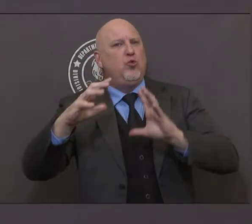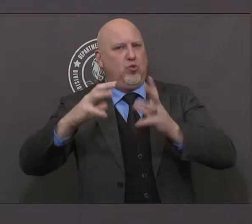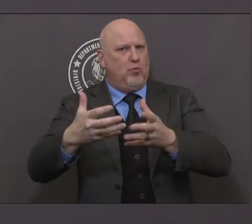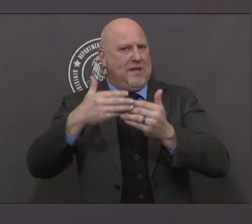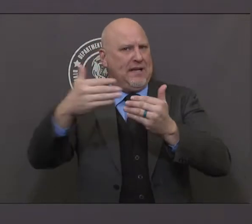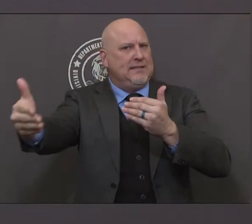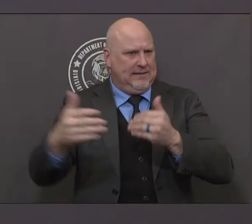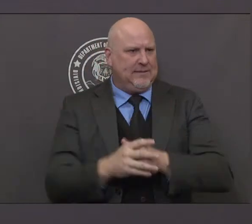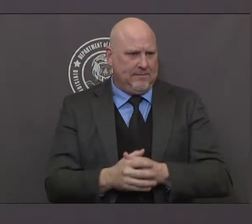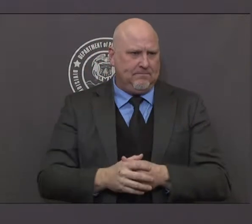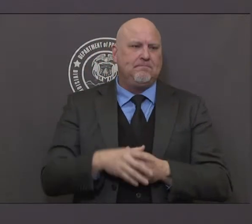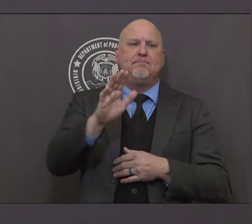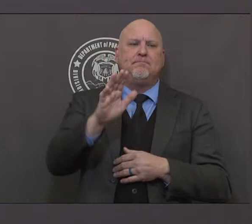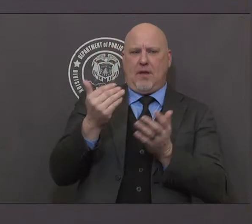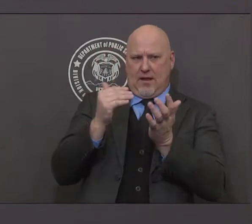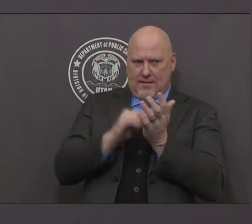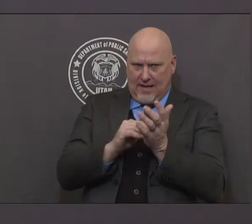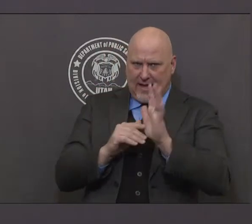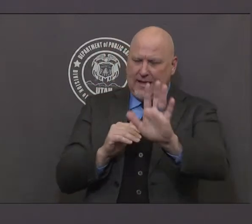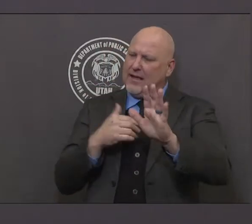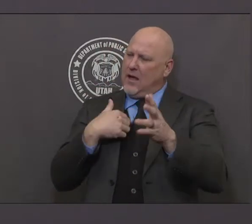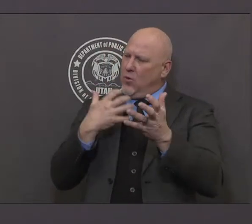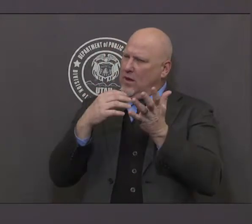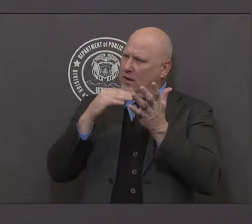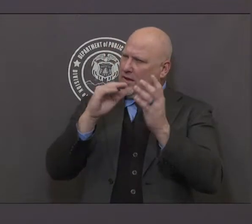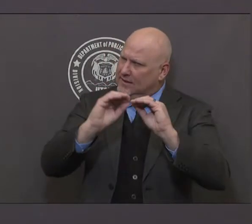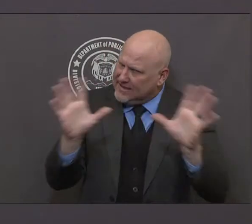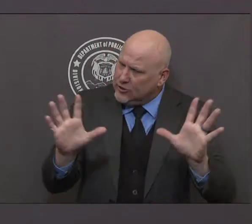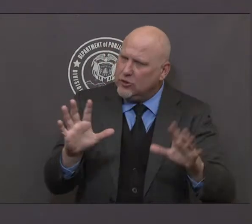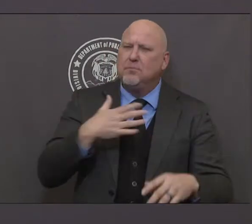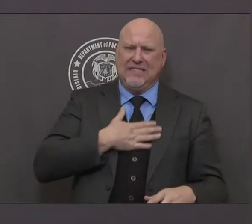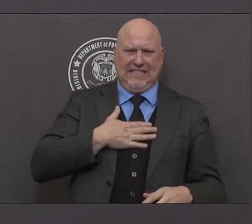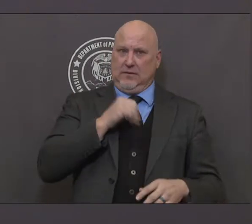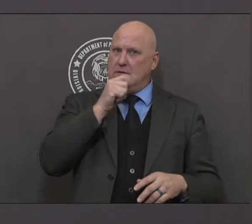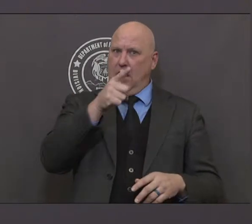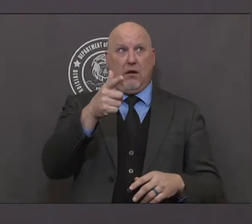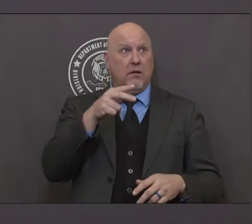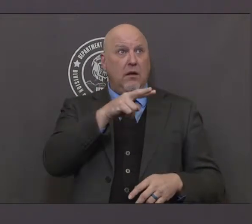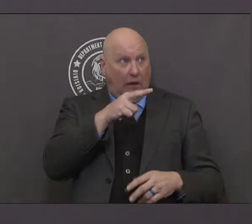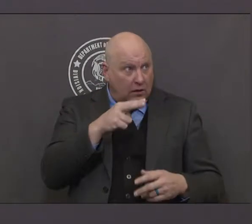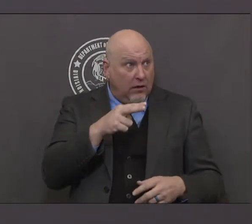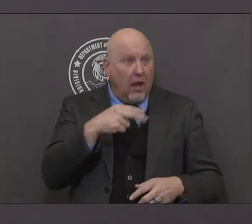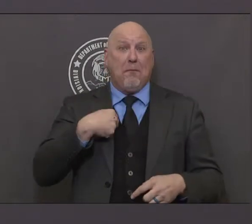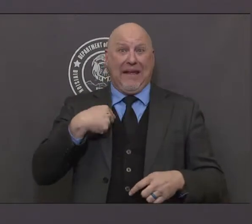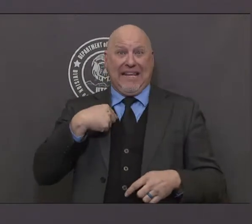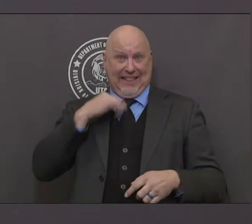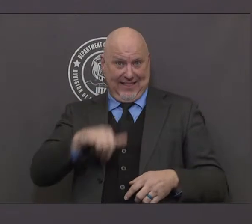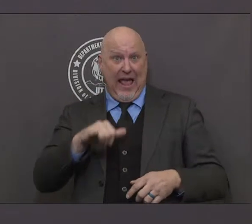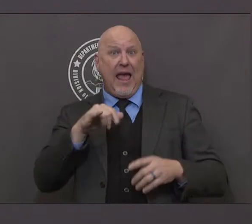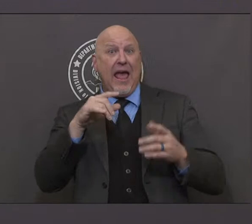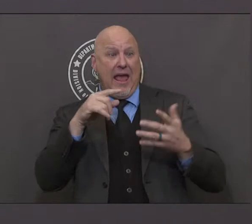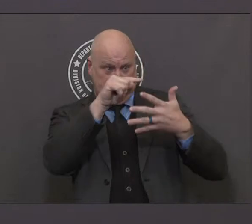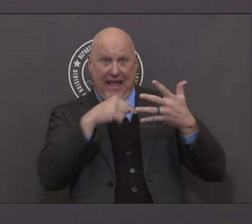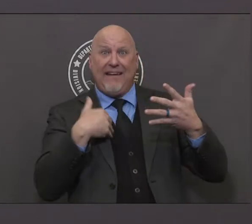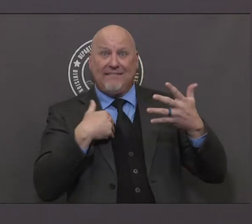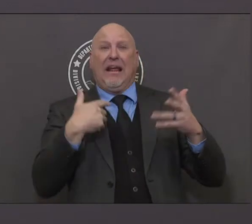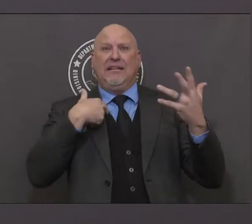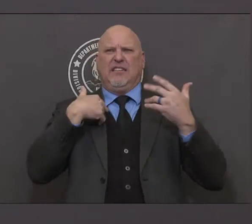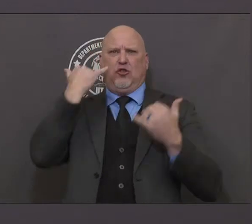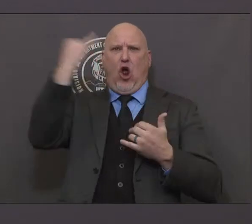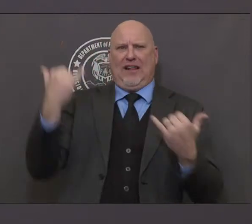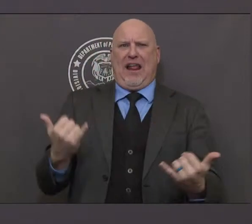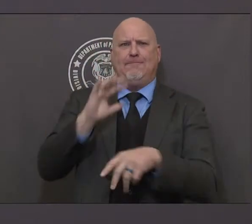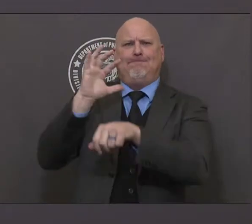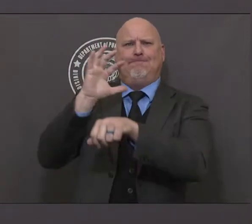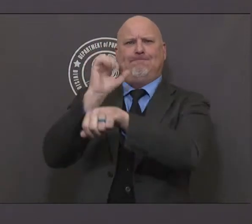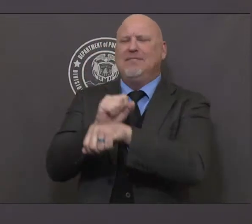you are in one of those categories. That will all change, and that will all begin starting March 1st. We will have additional information